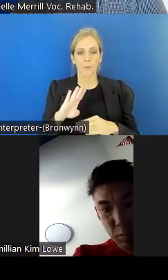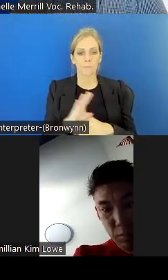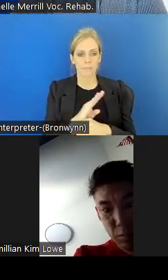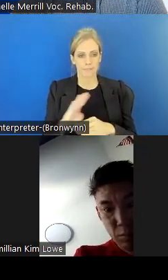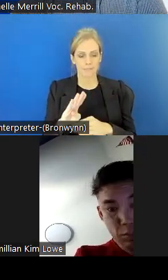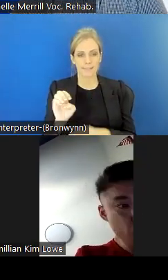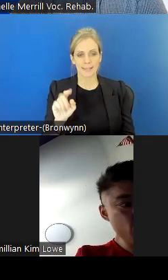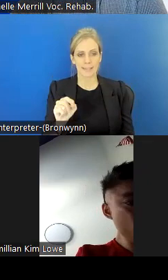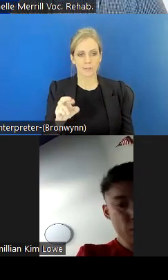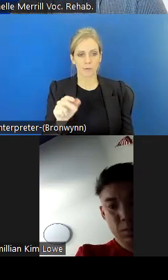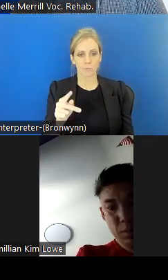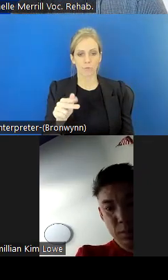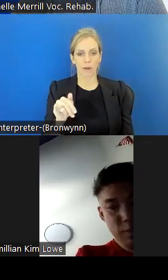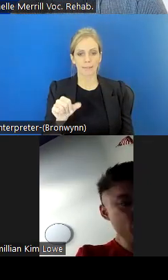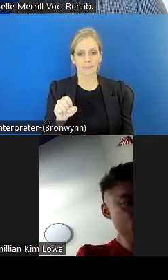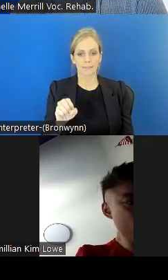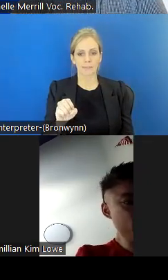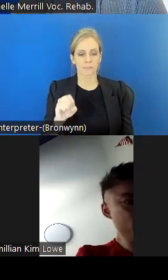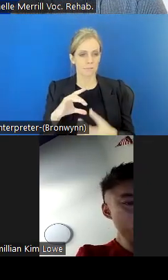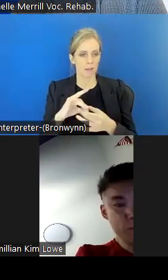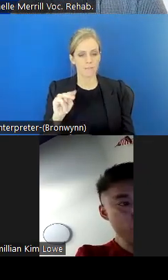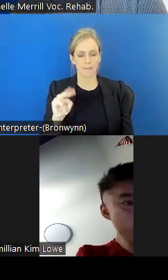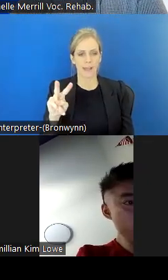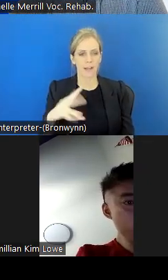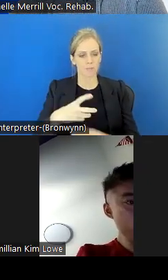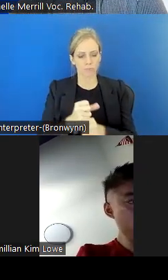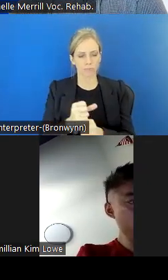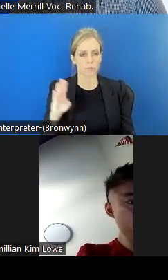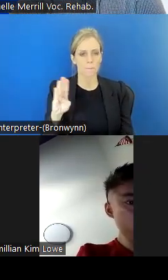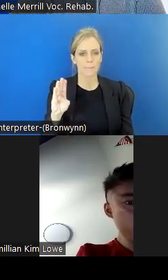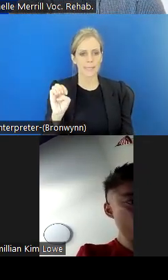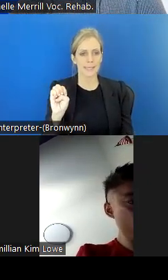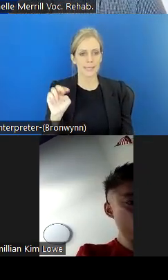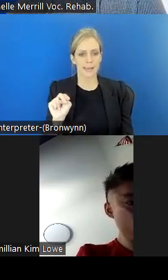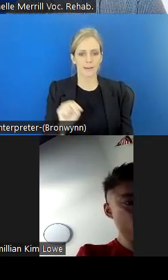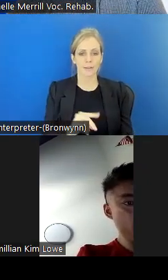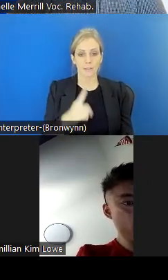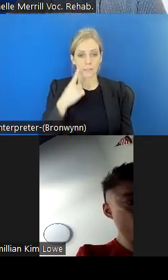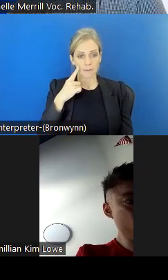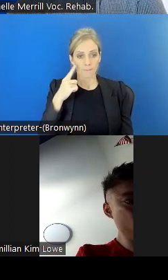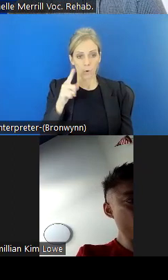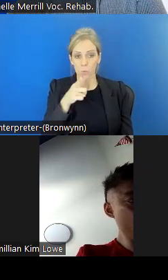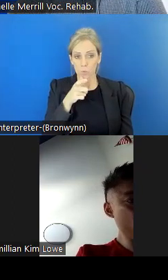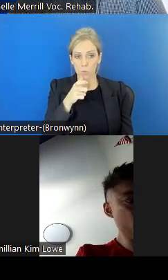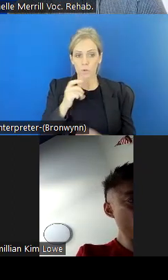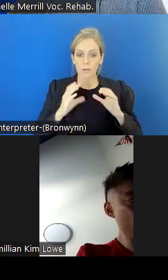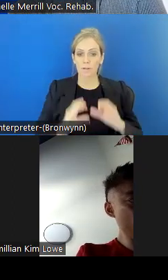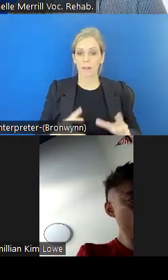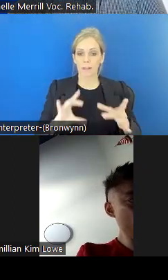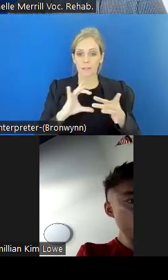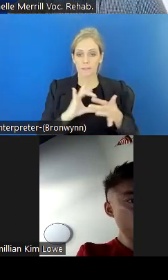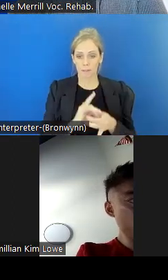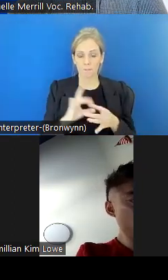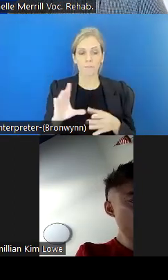which is, we call BEN, B-E-N. It is for clients of the Bureau of Services to the Blind and